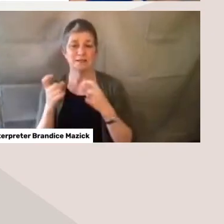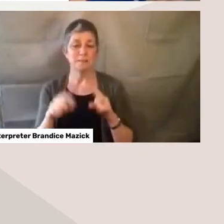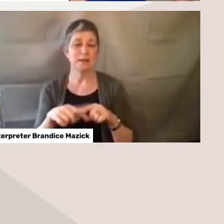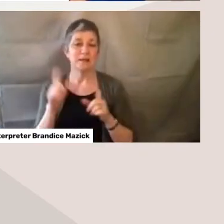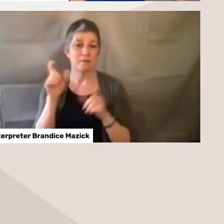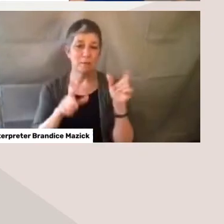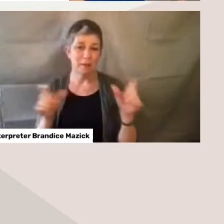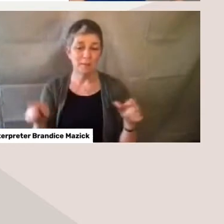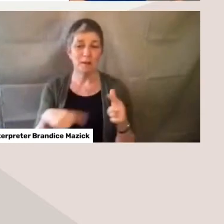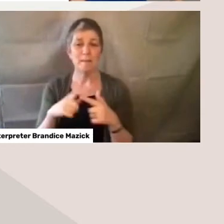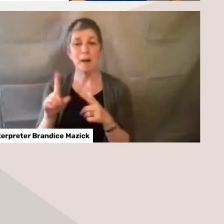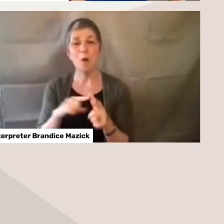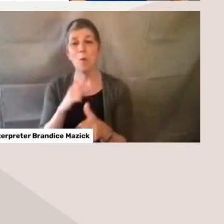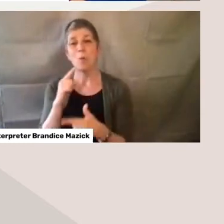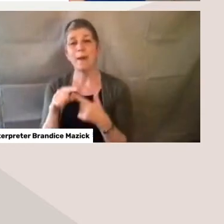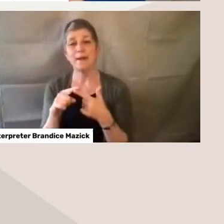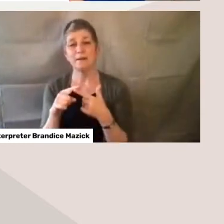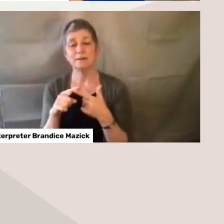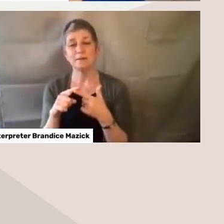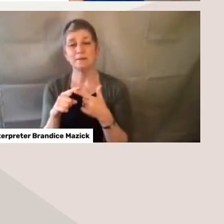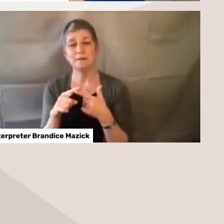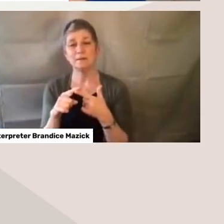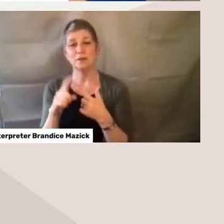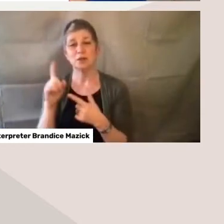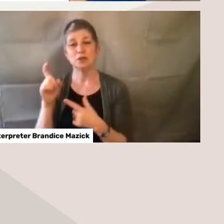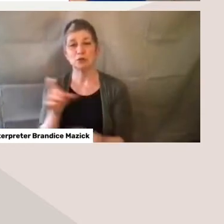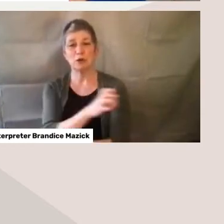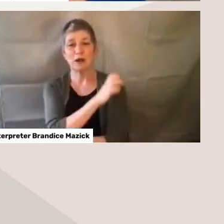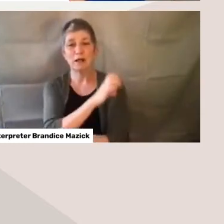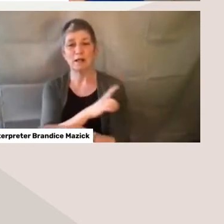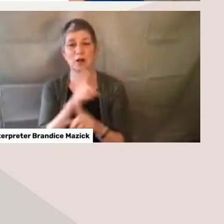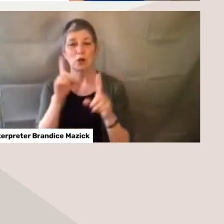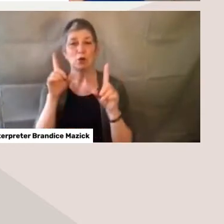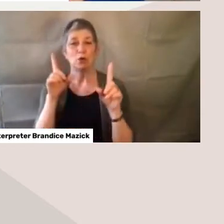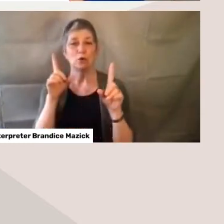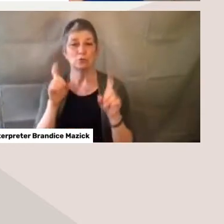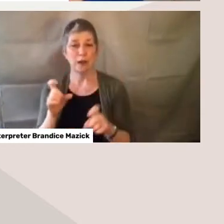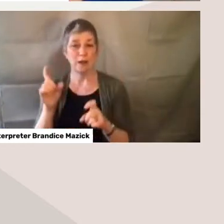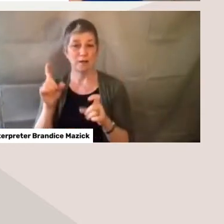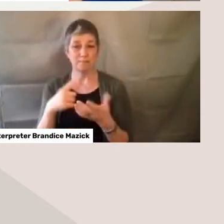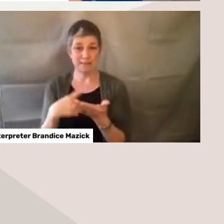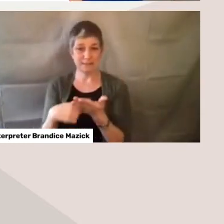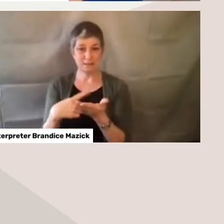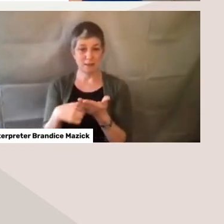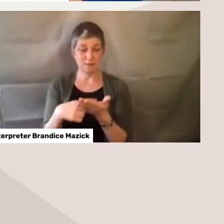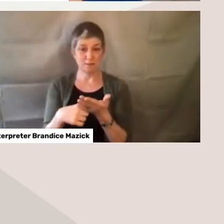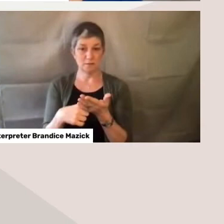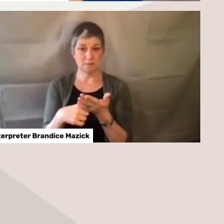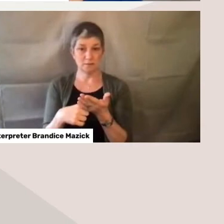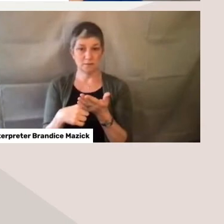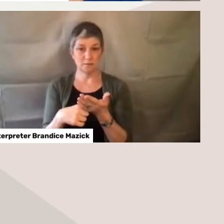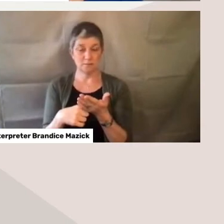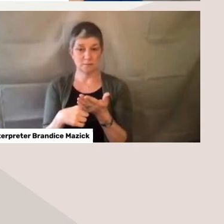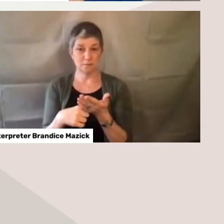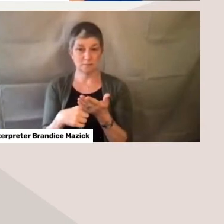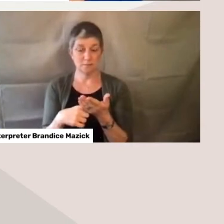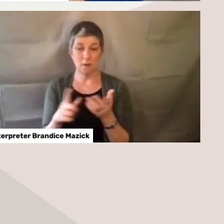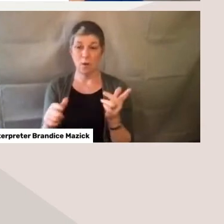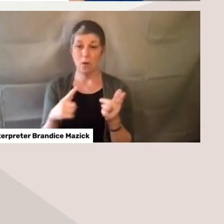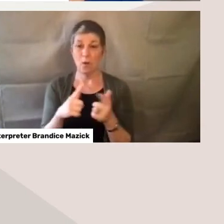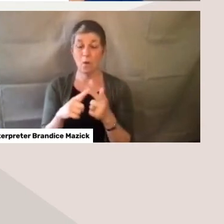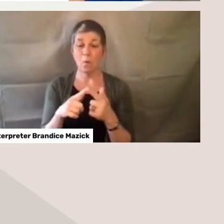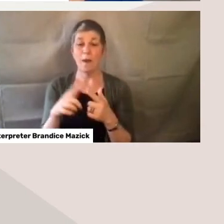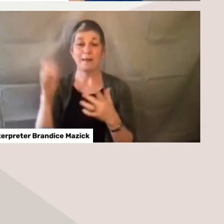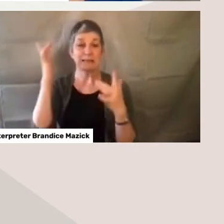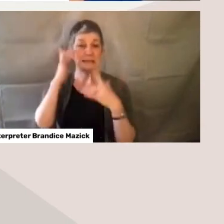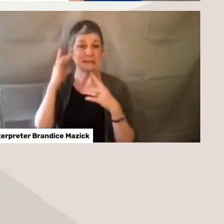people about when should a clinical trial be discussed? Should it be discussed when the disease grows and